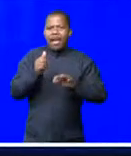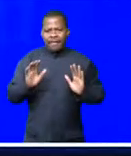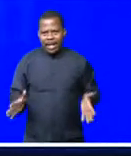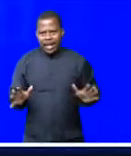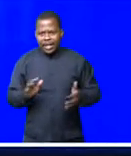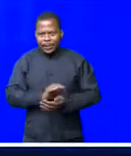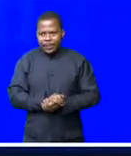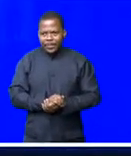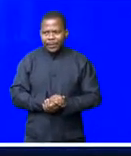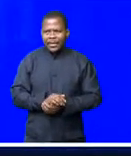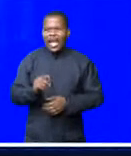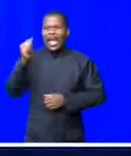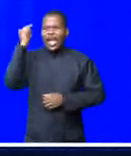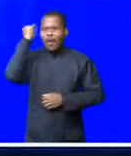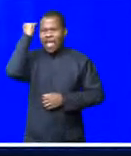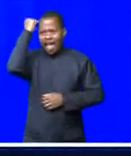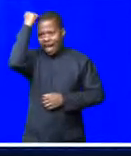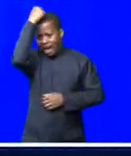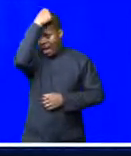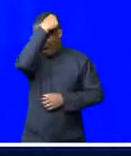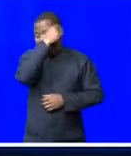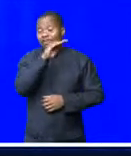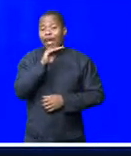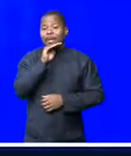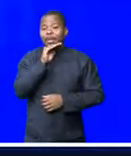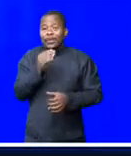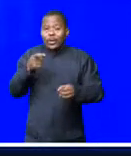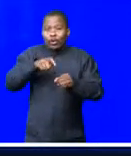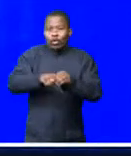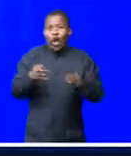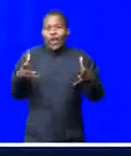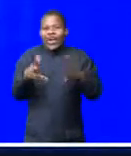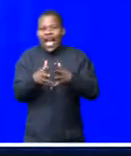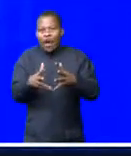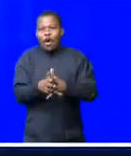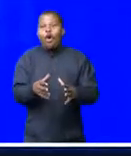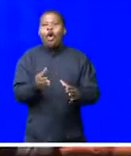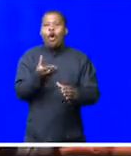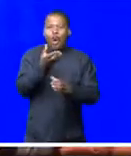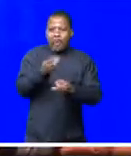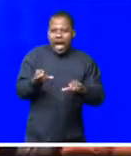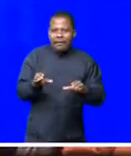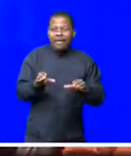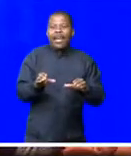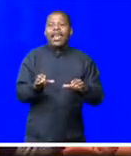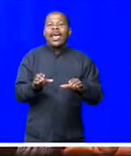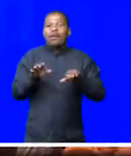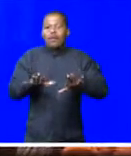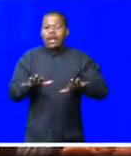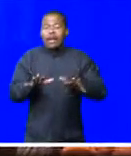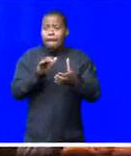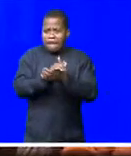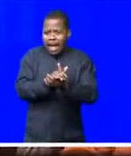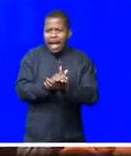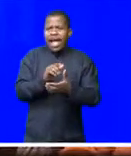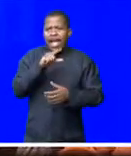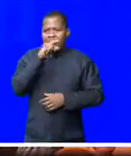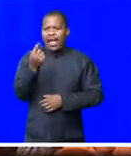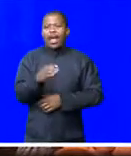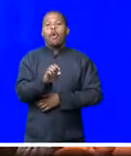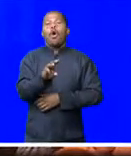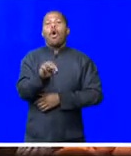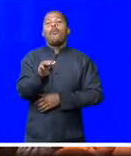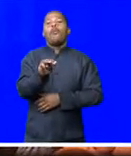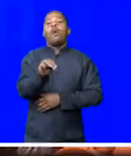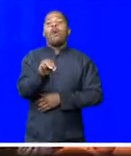Ingwenyama yemaSwati silo inkosi Mswati wesithathu singenele umhlangano wemave ladlana nemangisi iCommonwealth lo